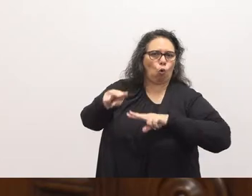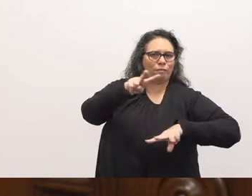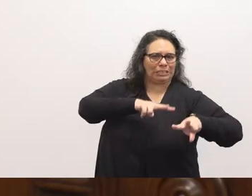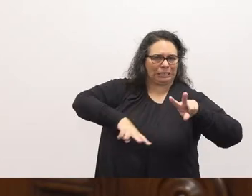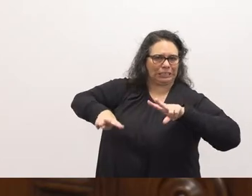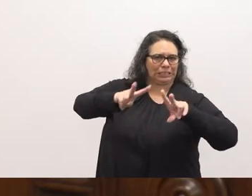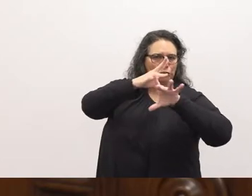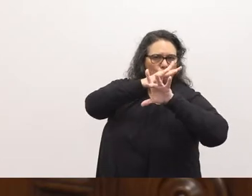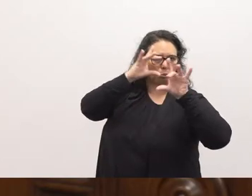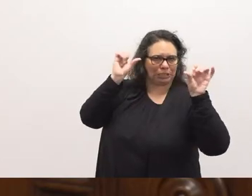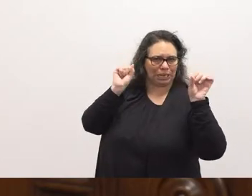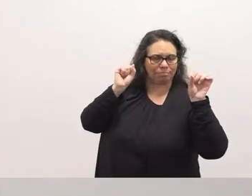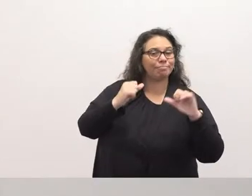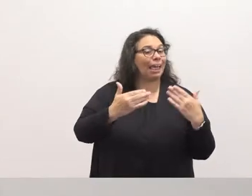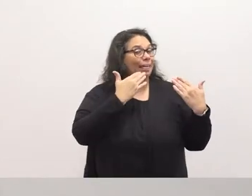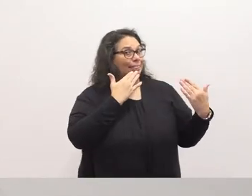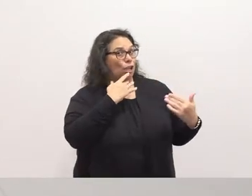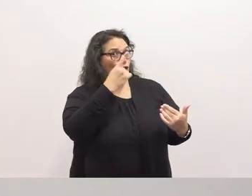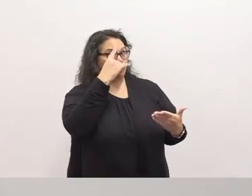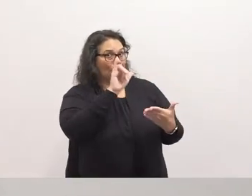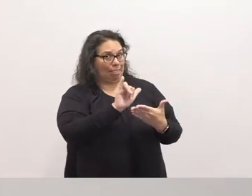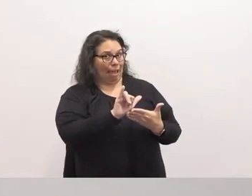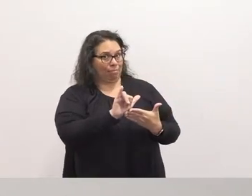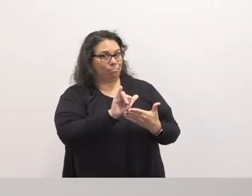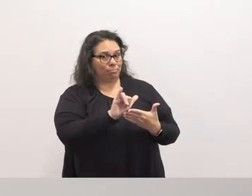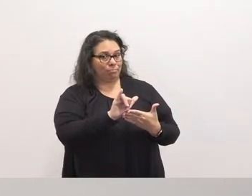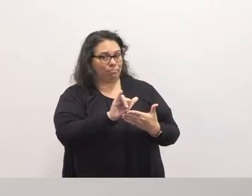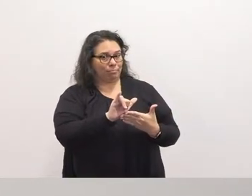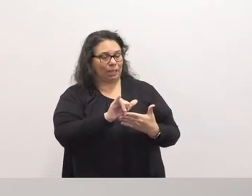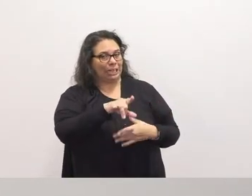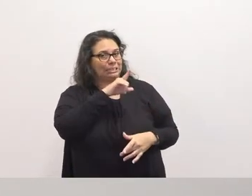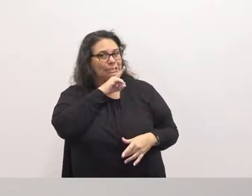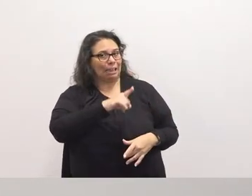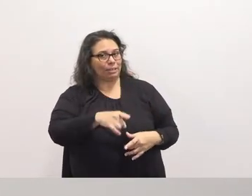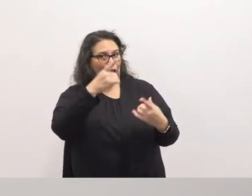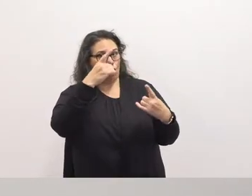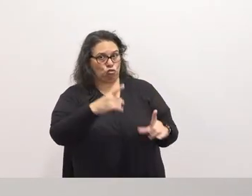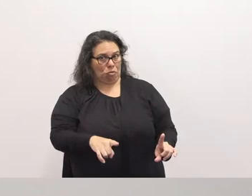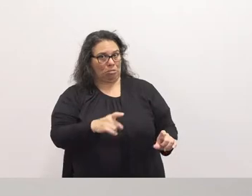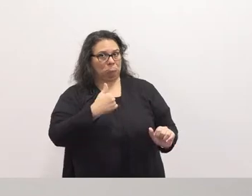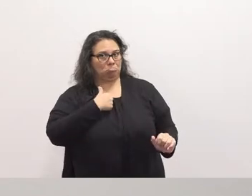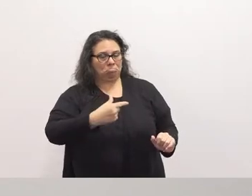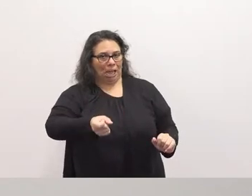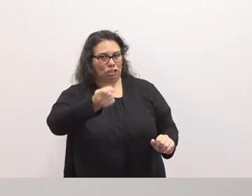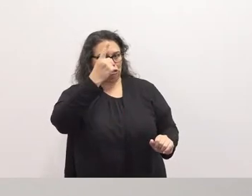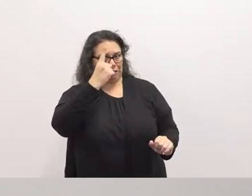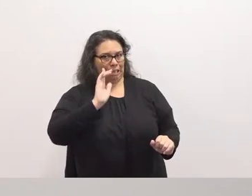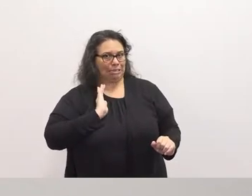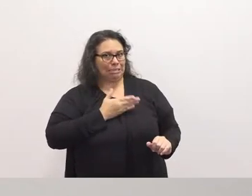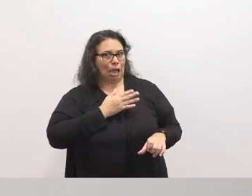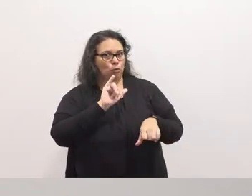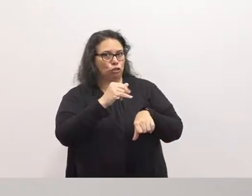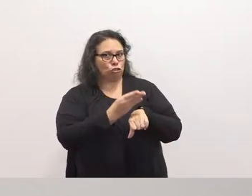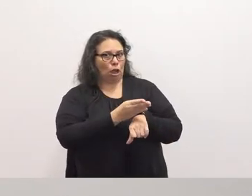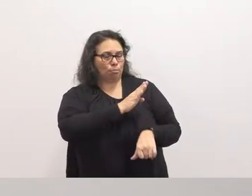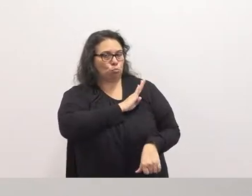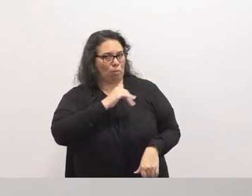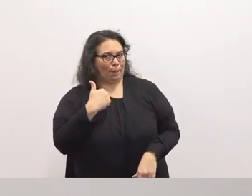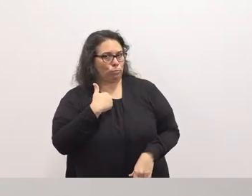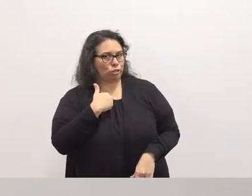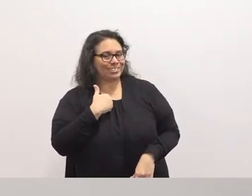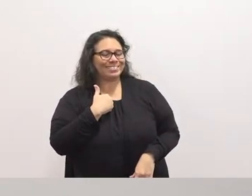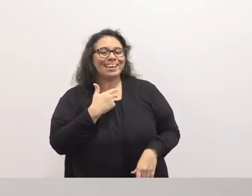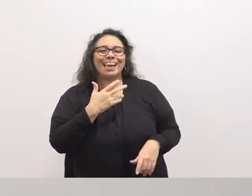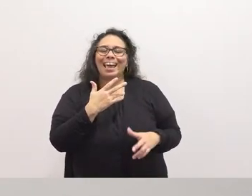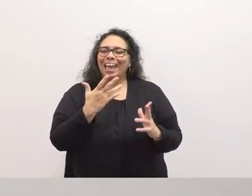superintendent. Thank you for that. I definitely agree. I understand that is our job as board members,